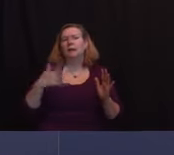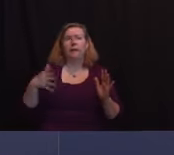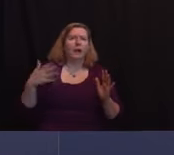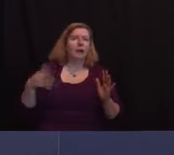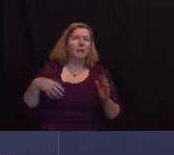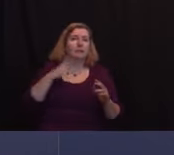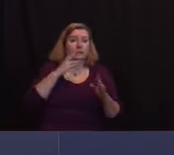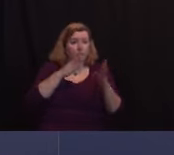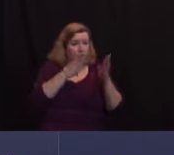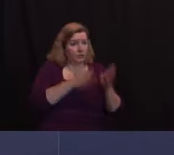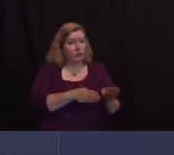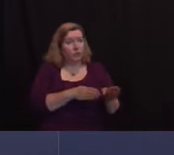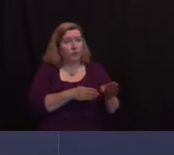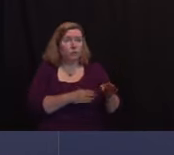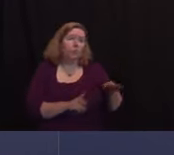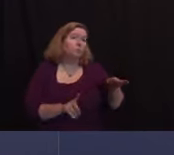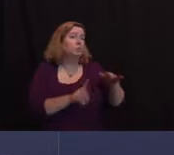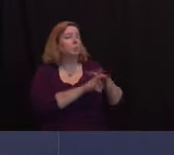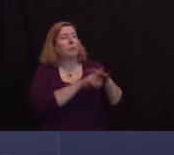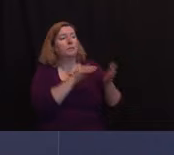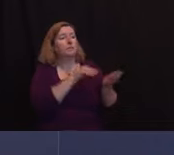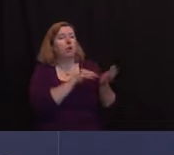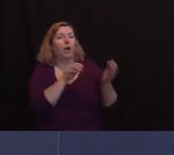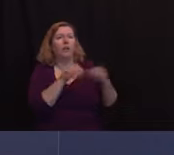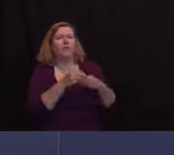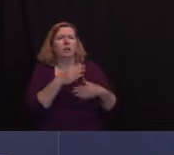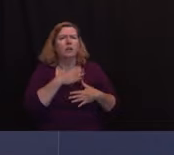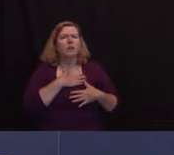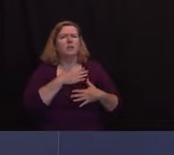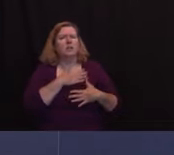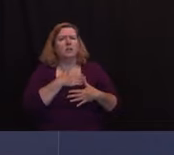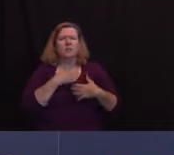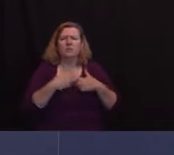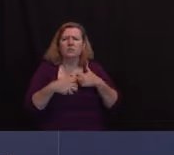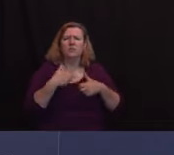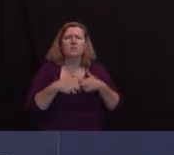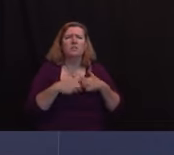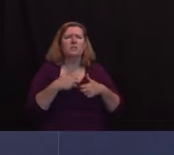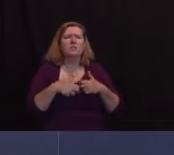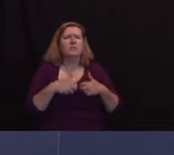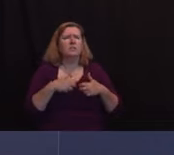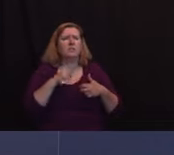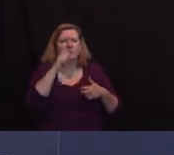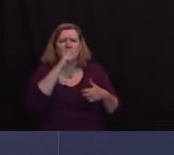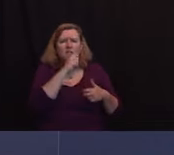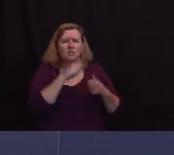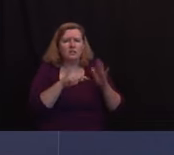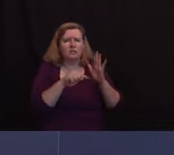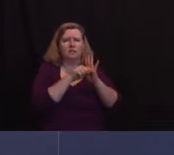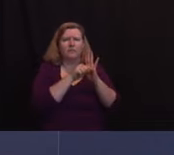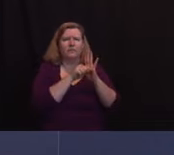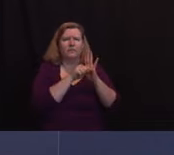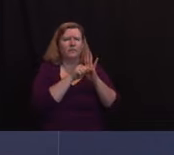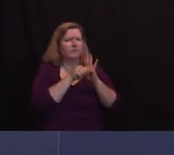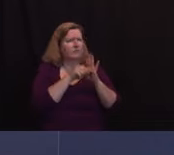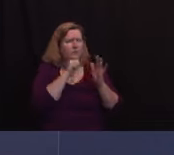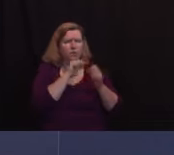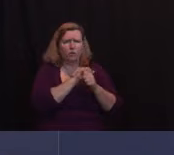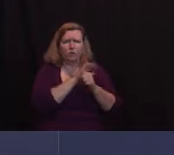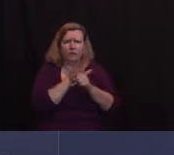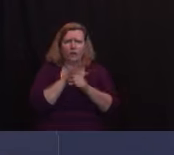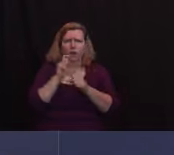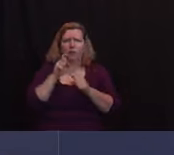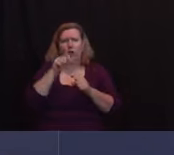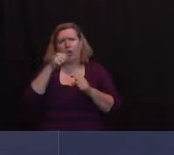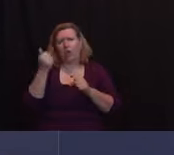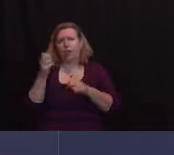presenting to your office with respiratory illness and they test negative for SARS-CoV-2, consider other diagnoses such as